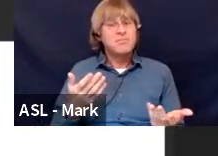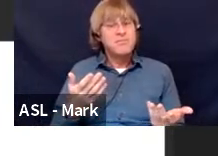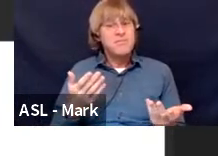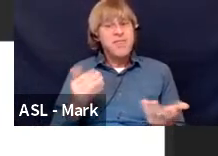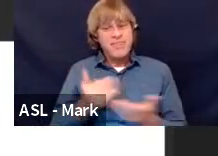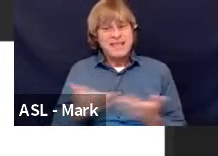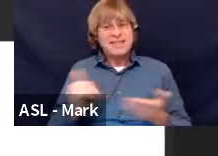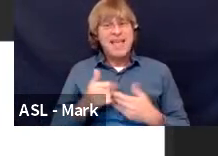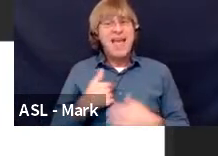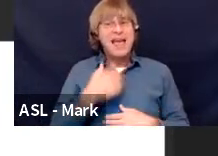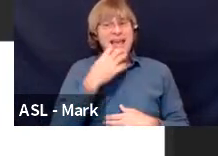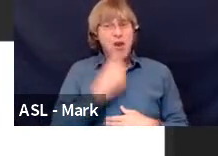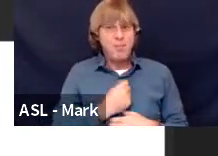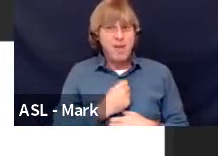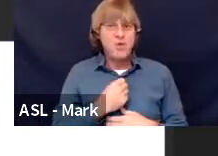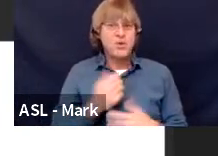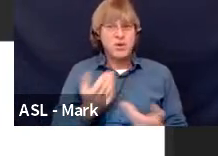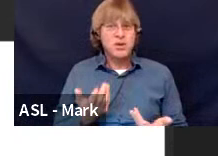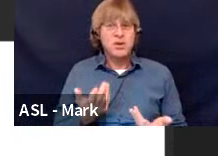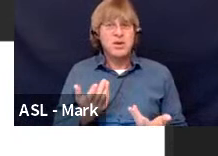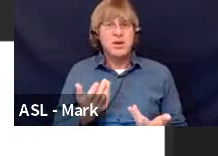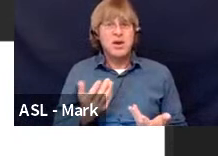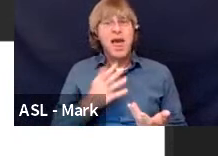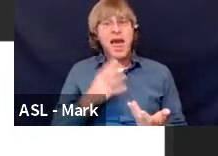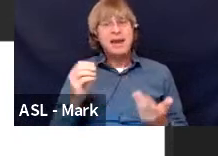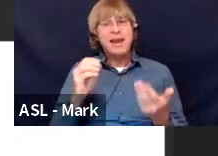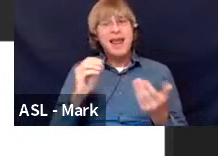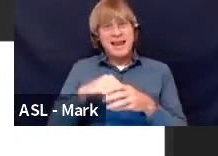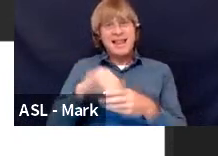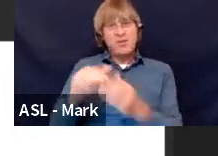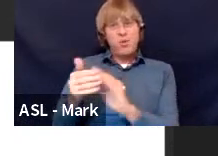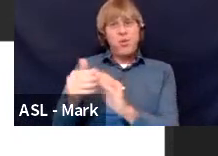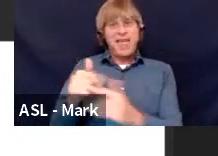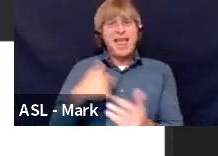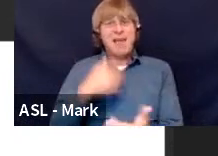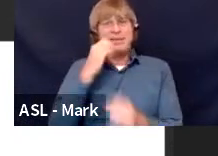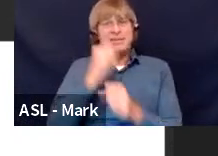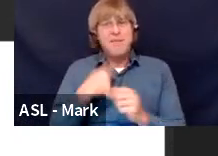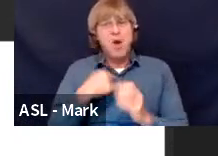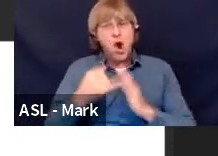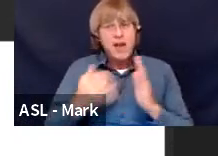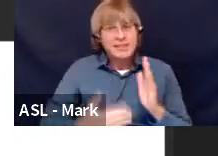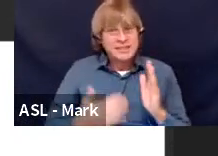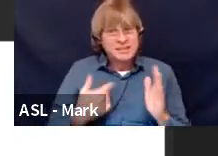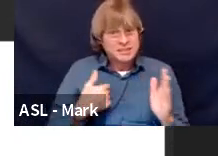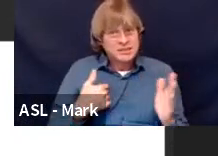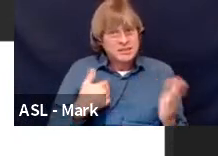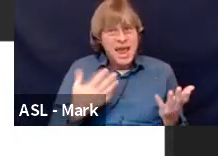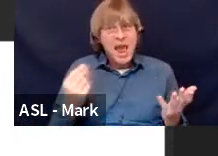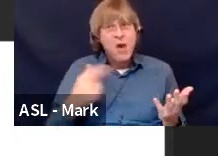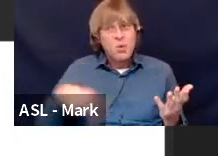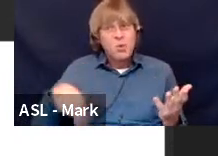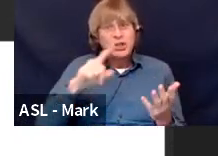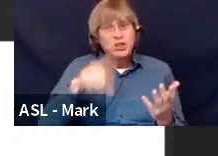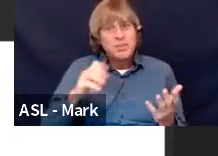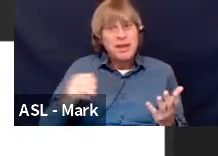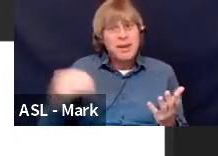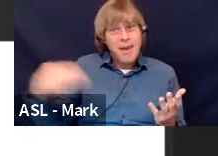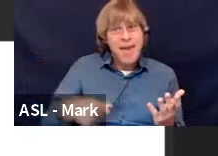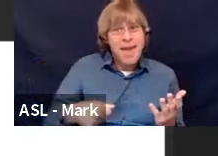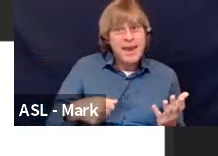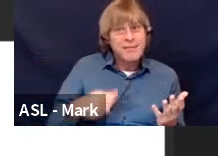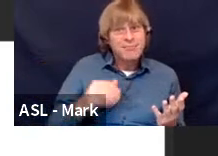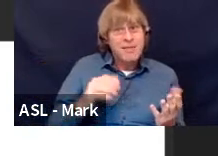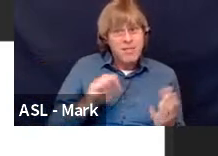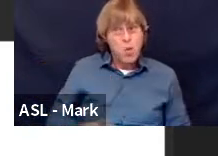things that I cared about, and a community that I cared about, because I'm an artist, and we should be paid